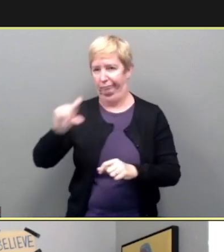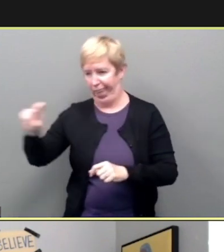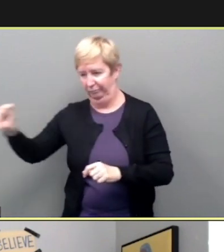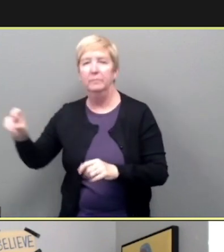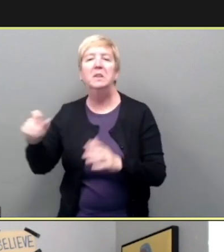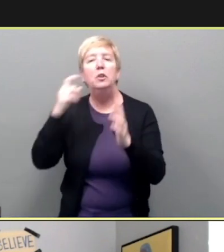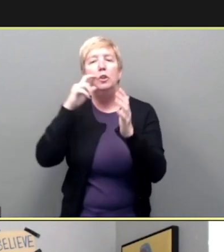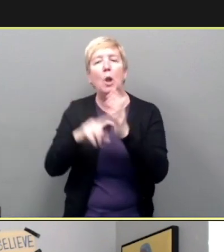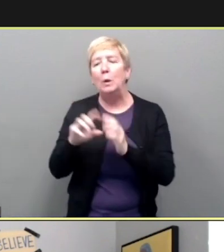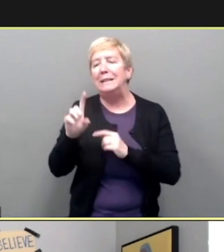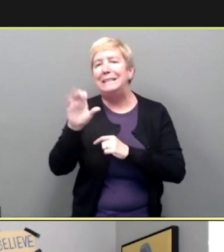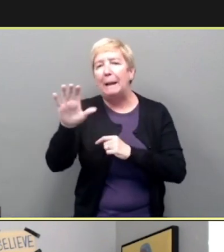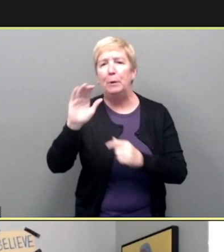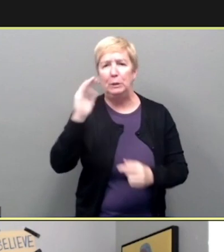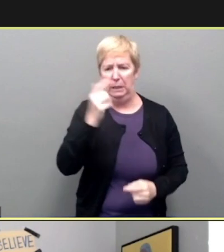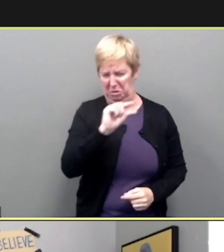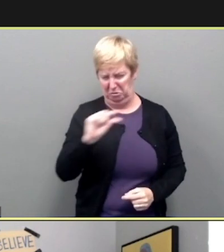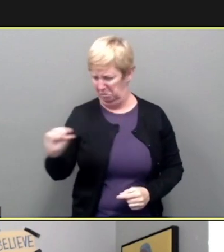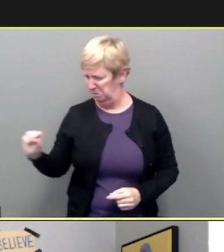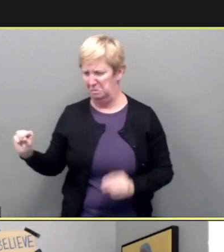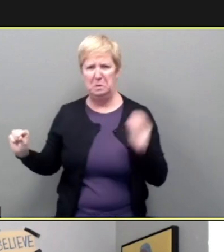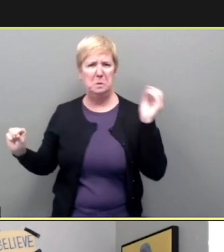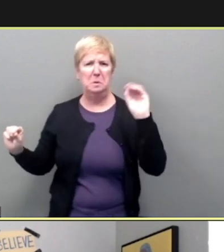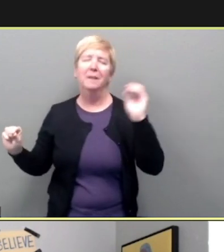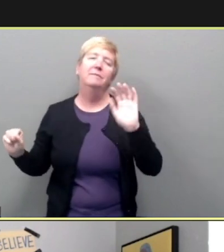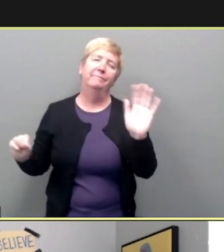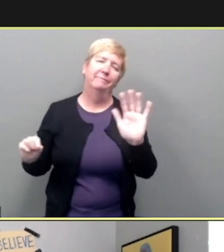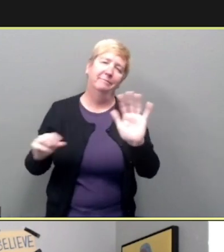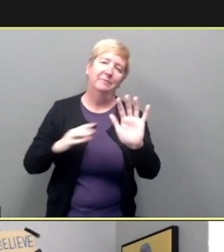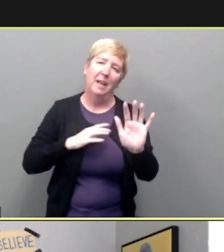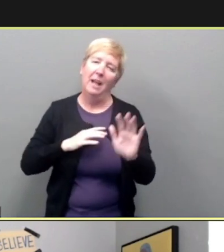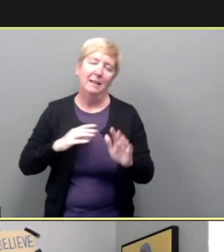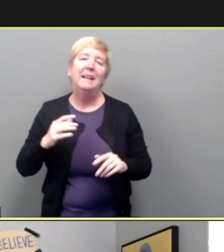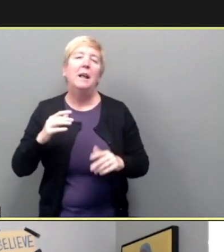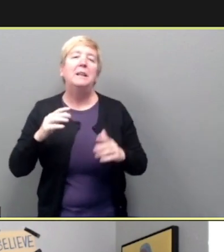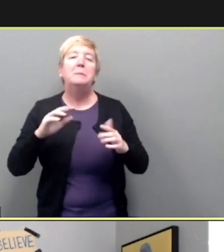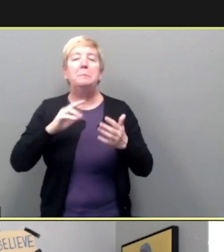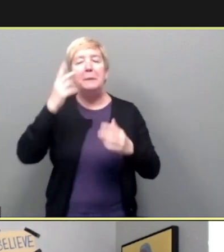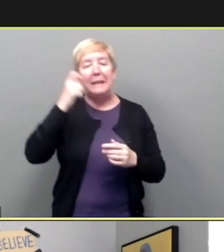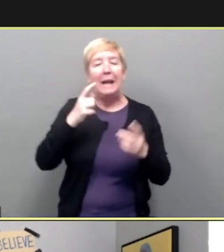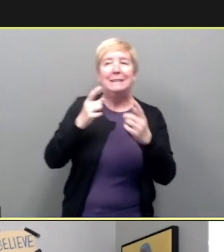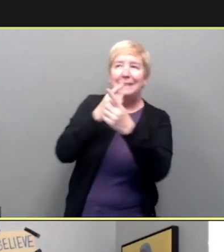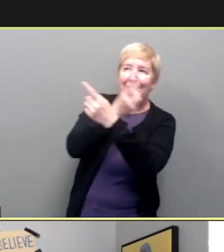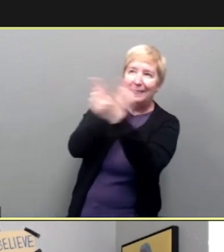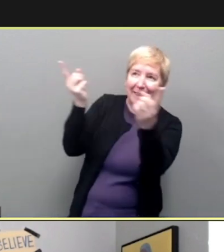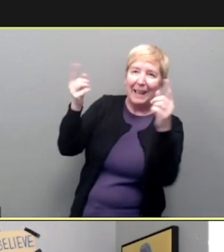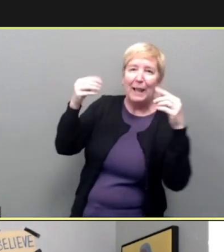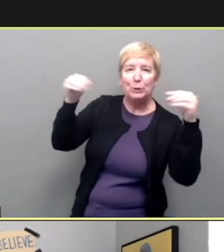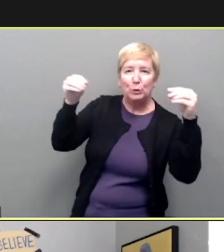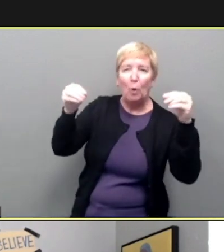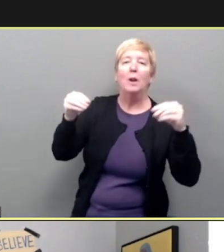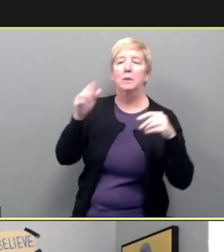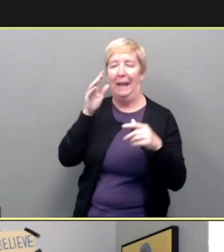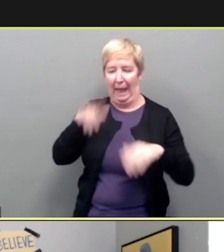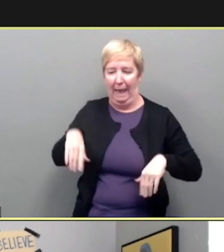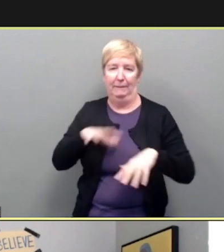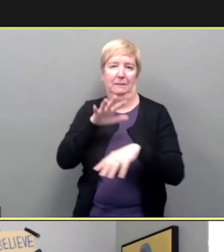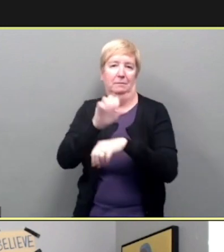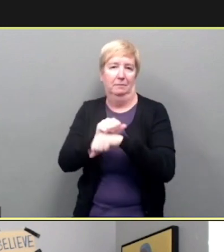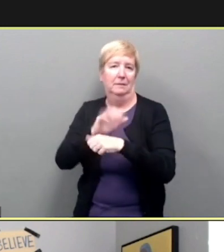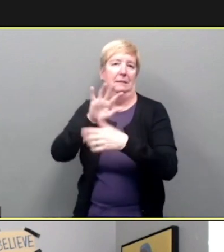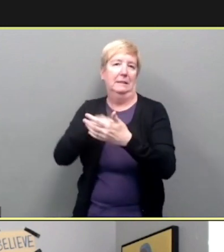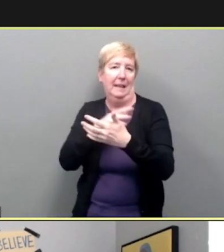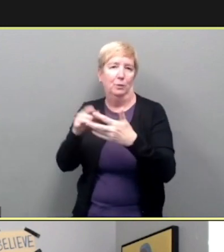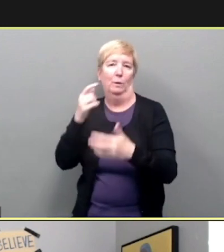looks like we don't have any appointments, but that's just because providers schedule their appointments as time goes on. So we're really waiting